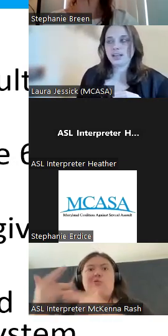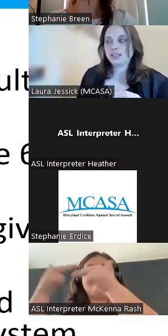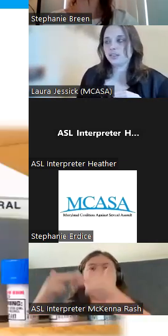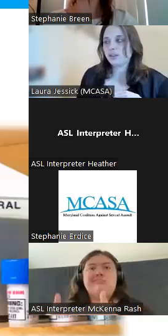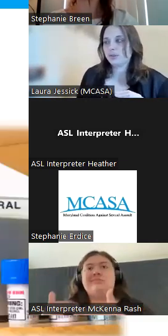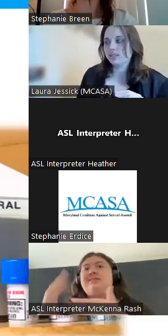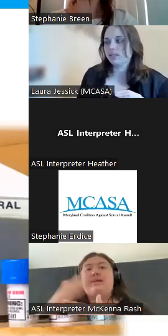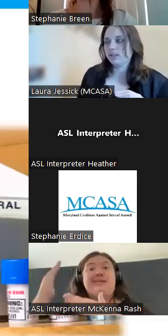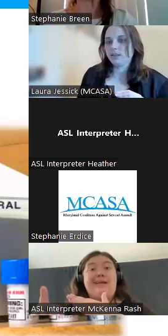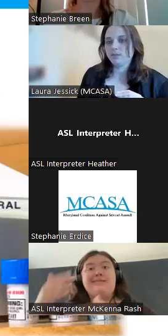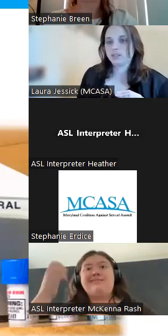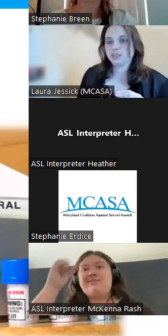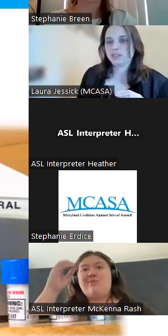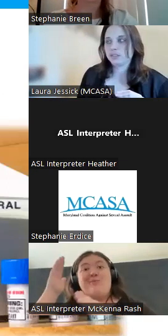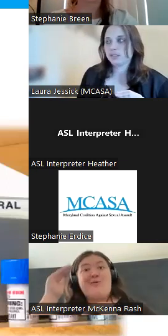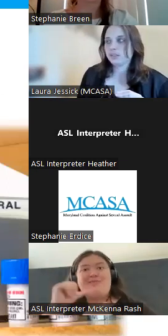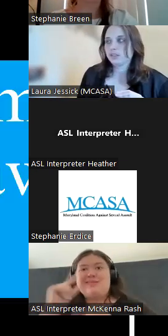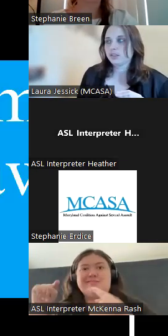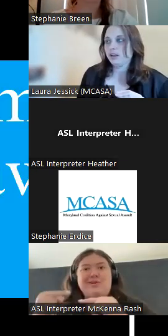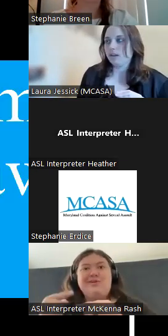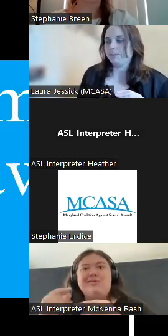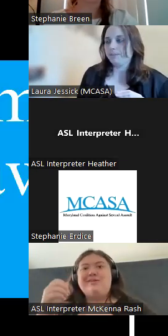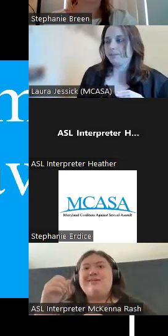get to the end, so I hope it doesn't hurt anyone's